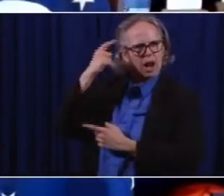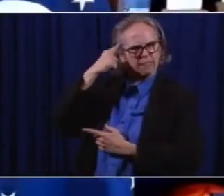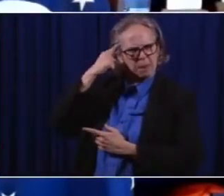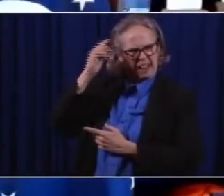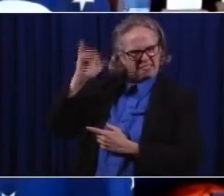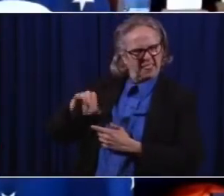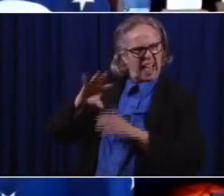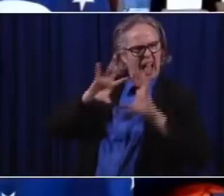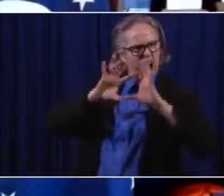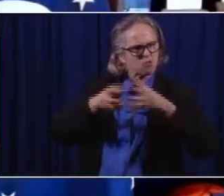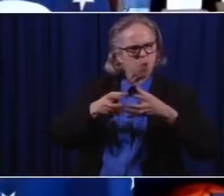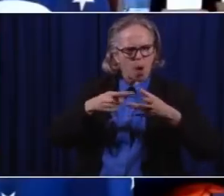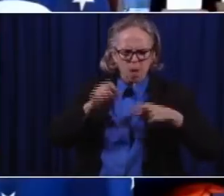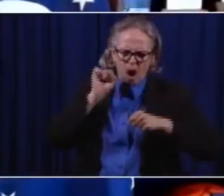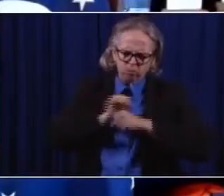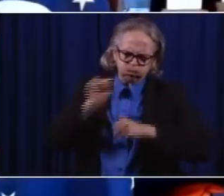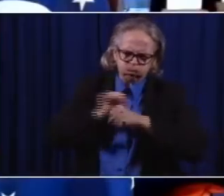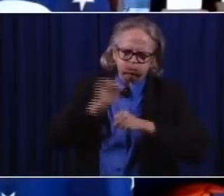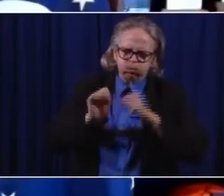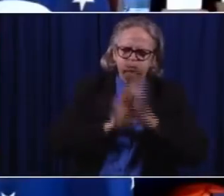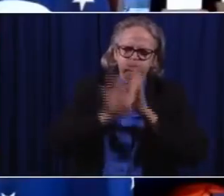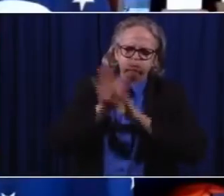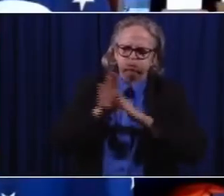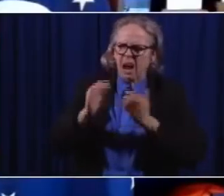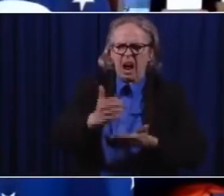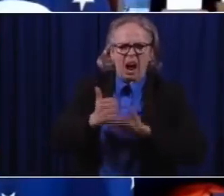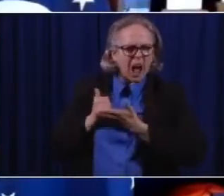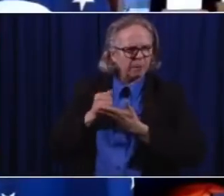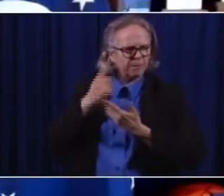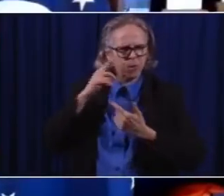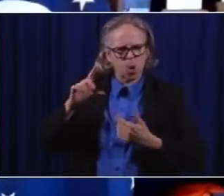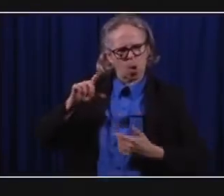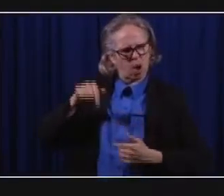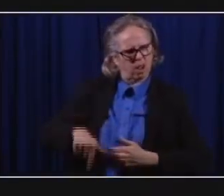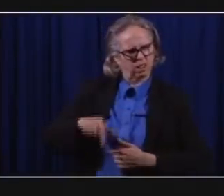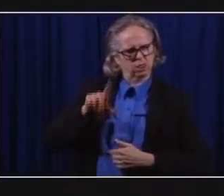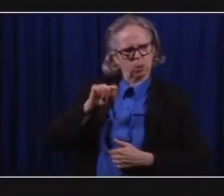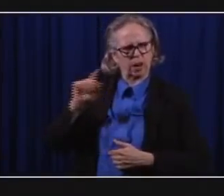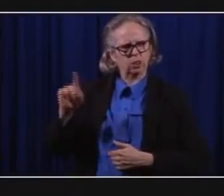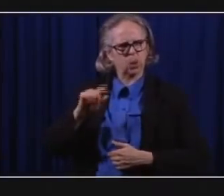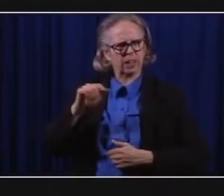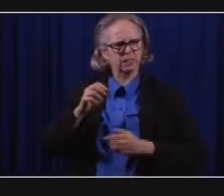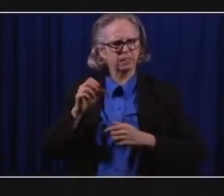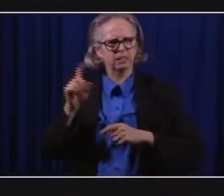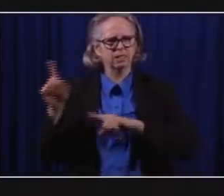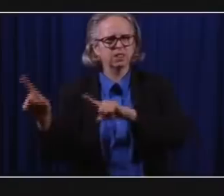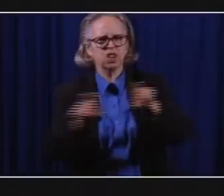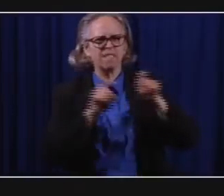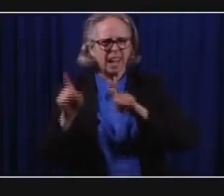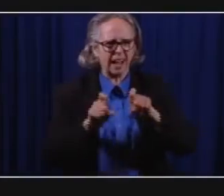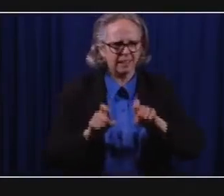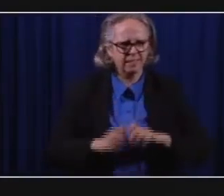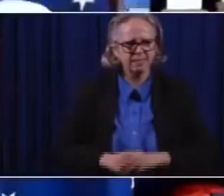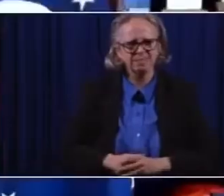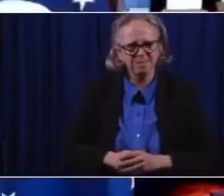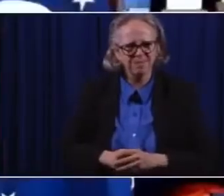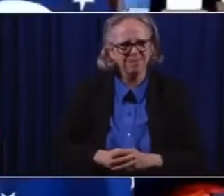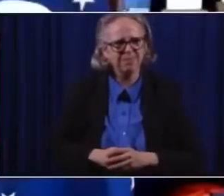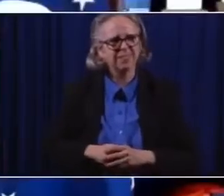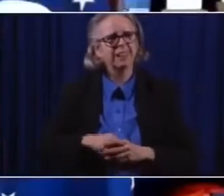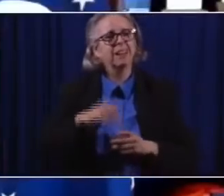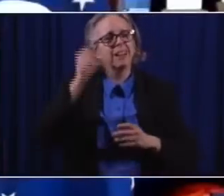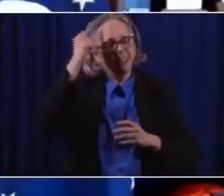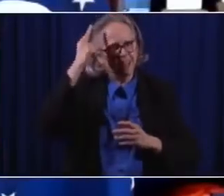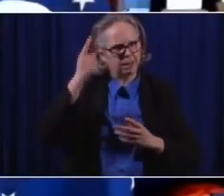Digital Survey of States. There were only 5 states. Only 5 states to receive an A. And I